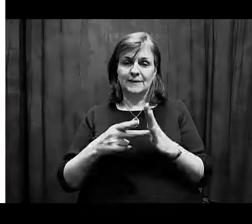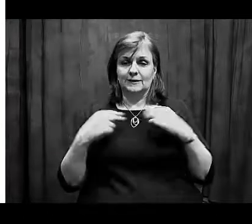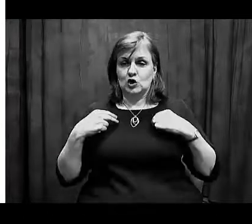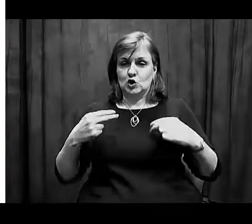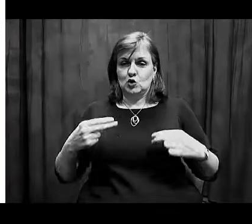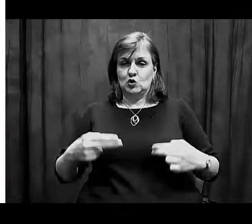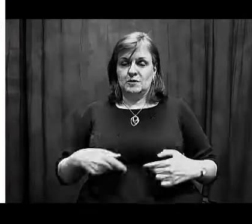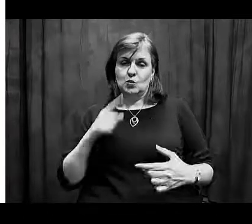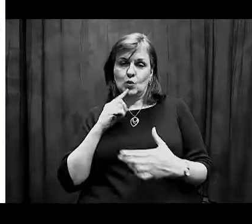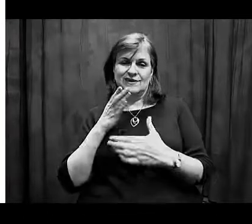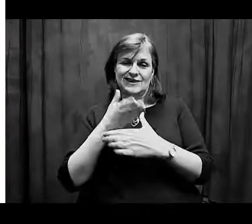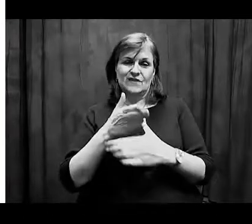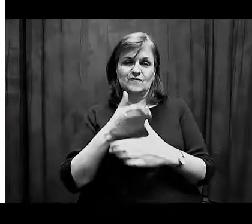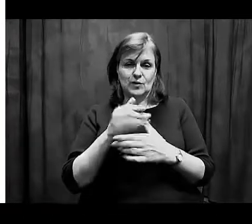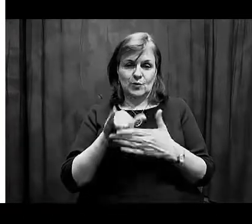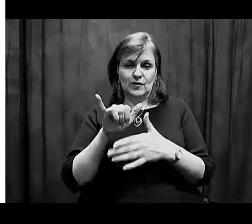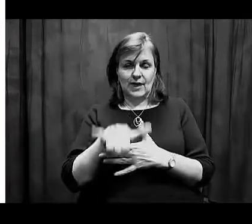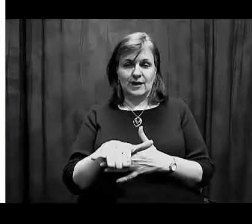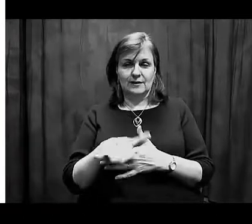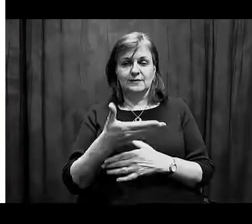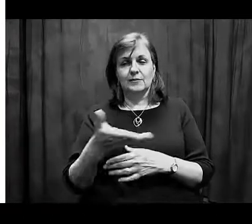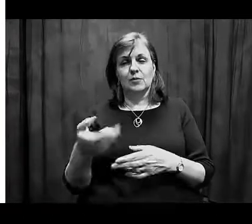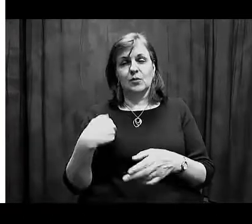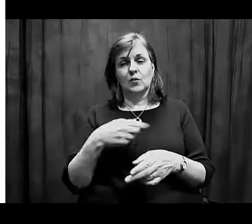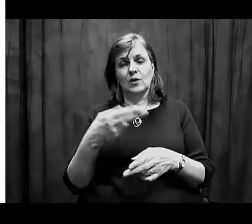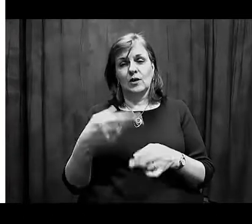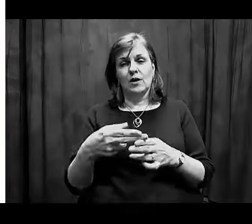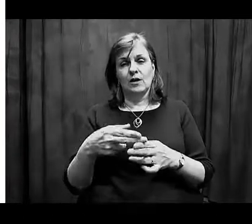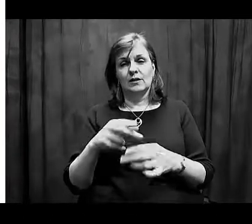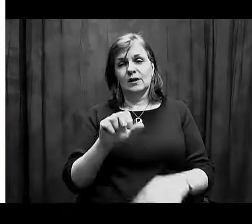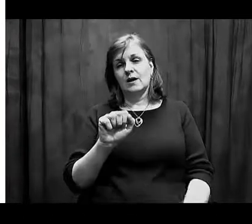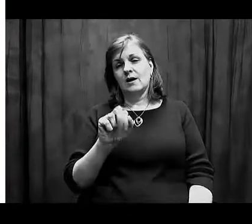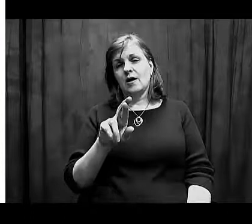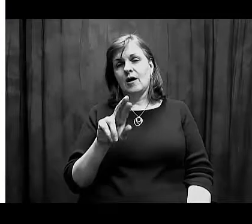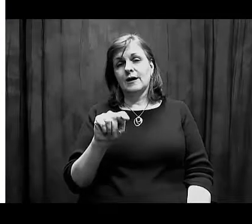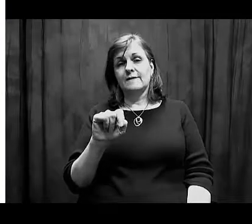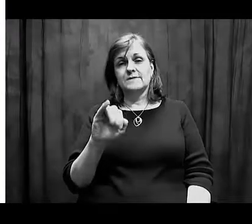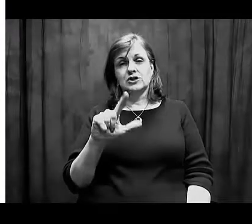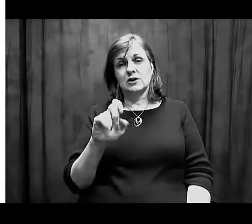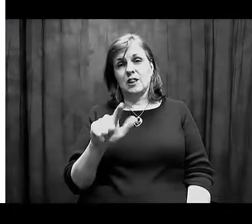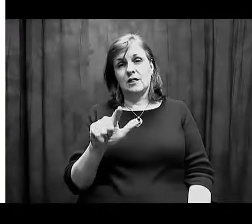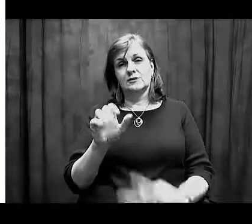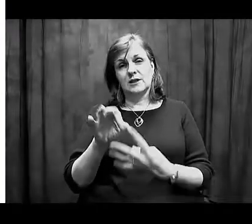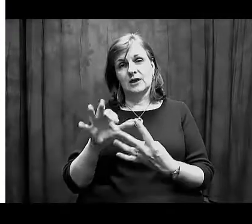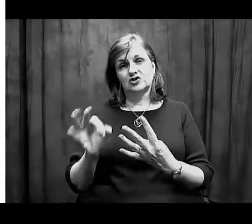with a whole lot of human interference and something we call artificial